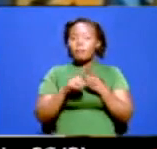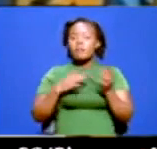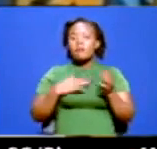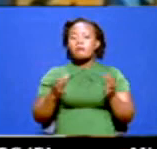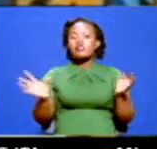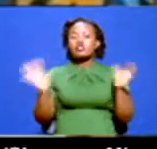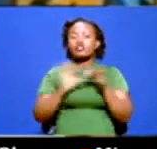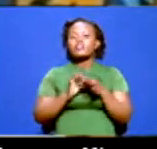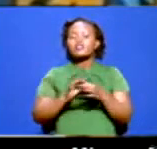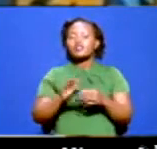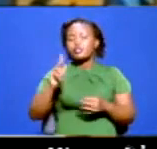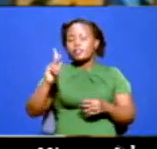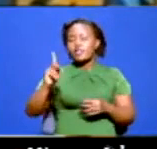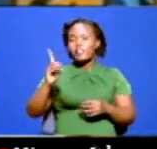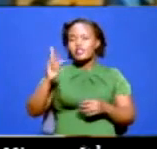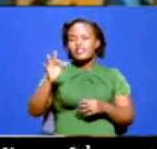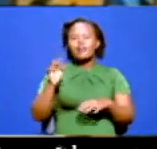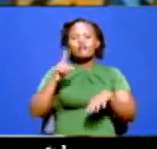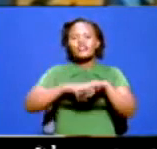as a young cadet in